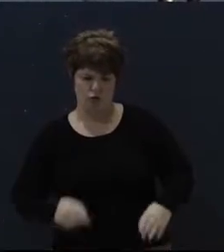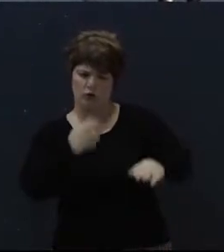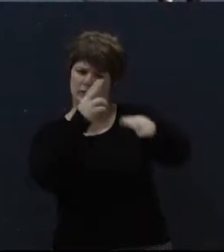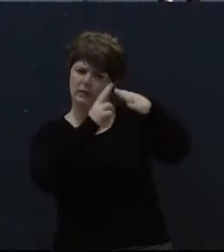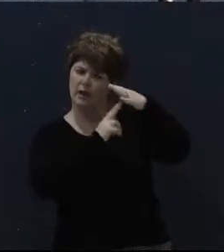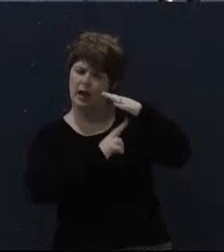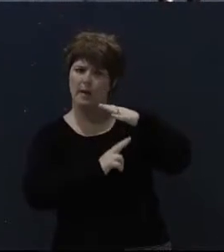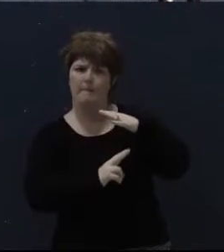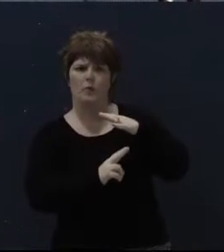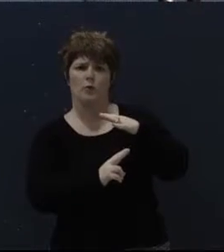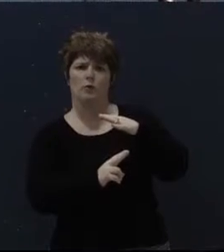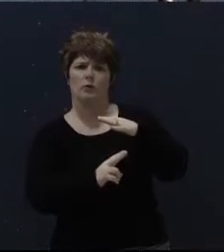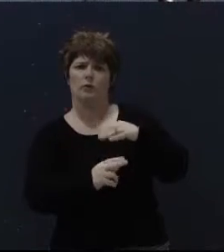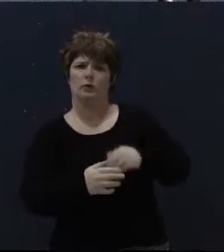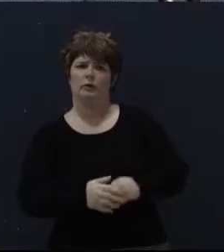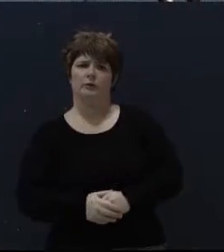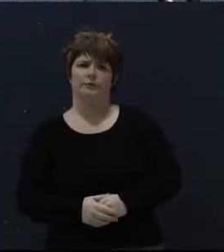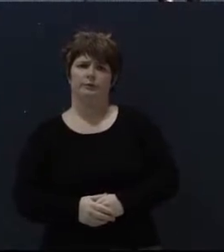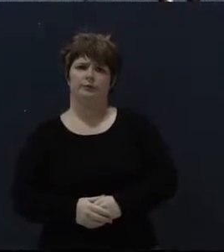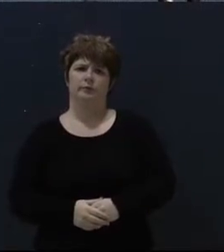modest,